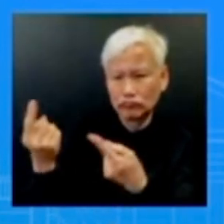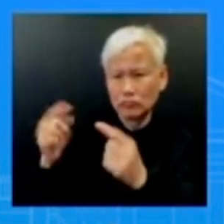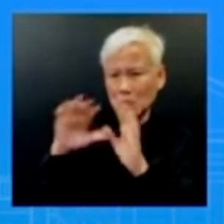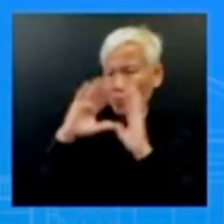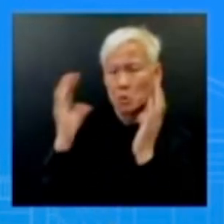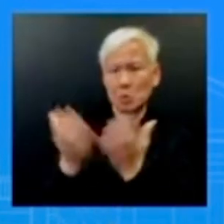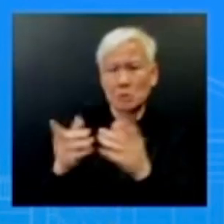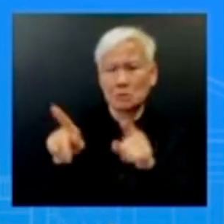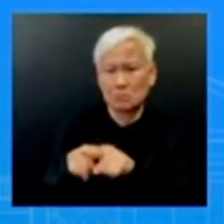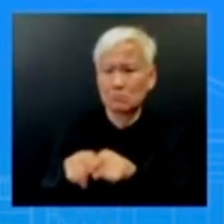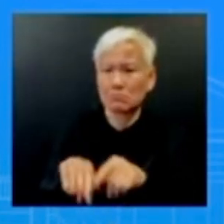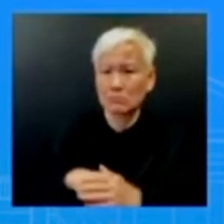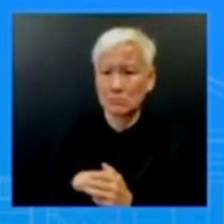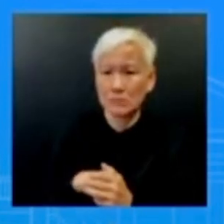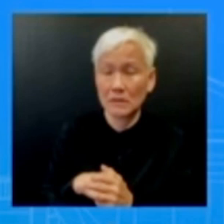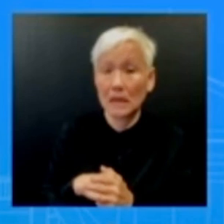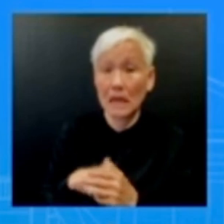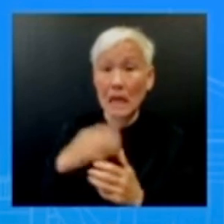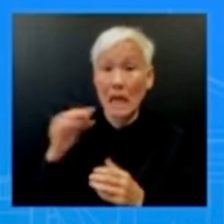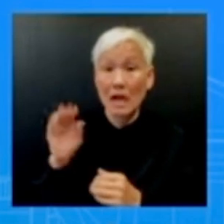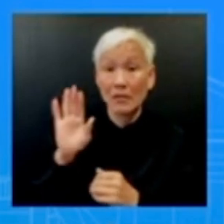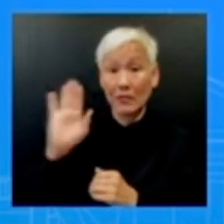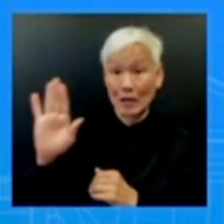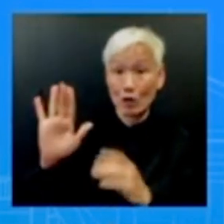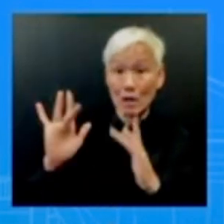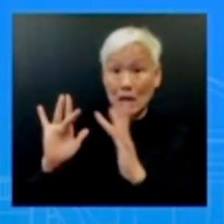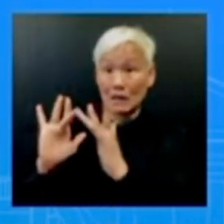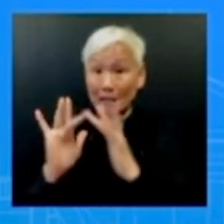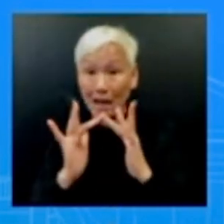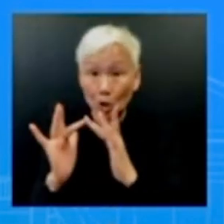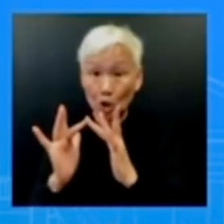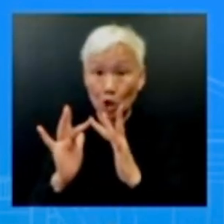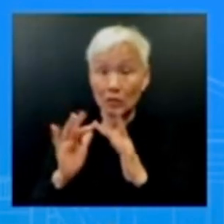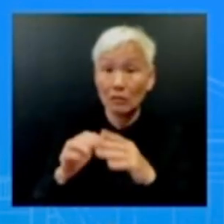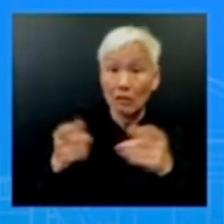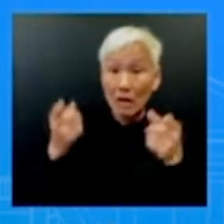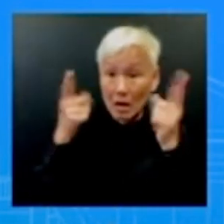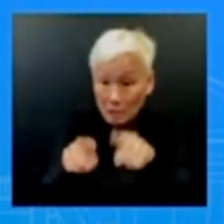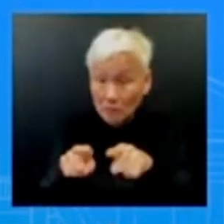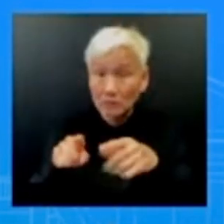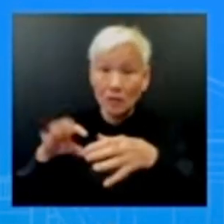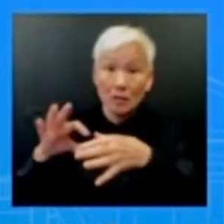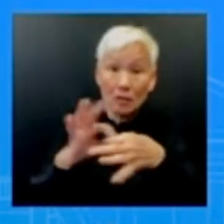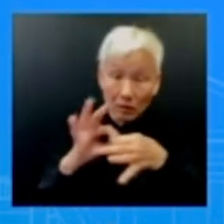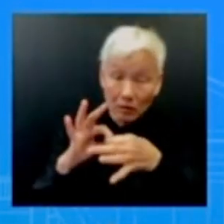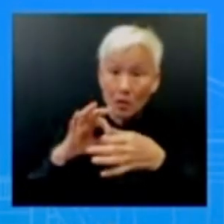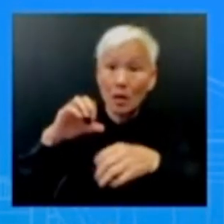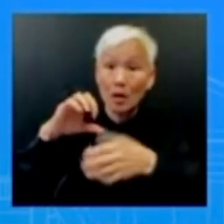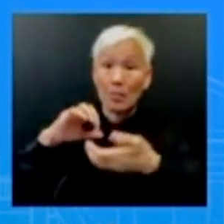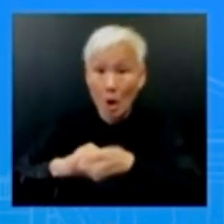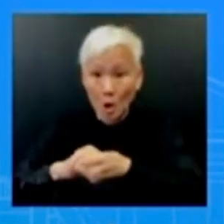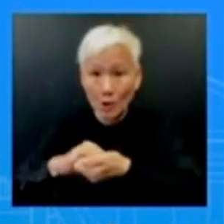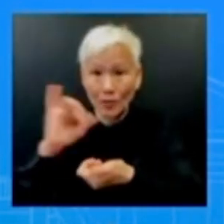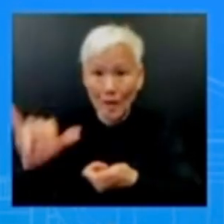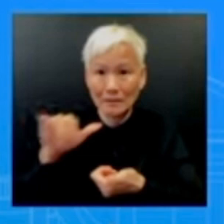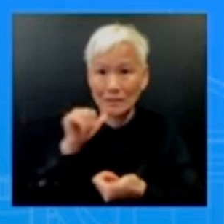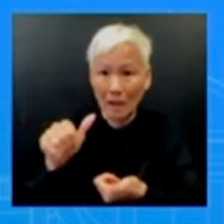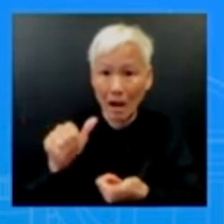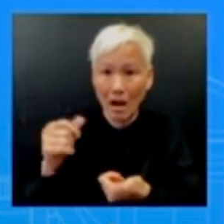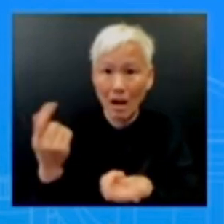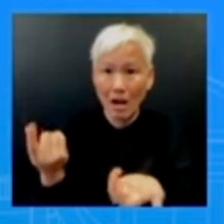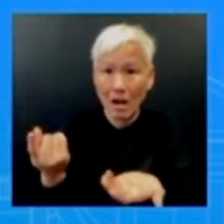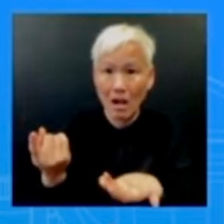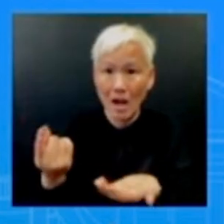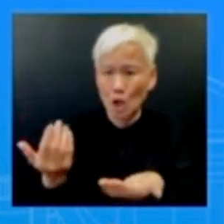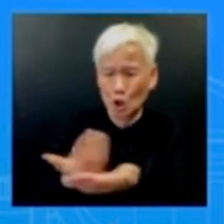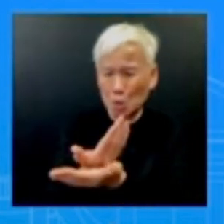and the network of alliances and partnerships that we have. This is not something that these two countries just cooked up since President Biden